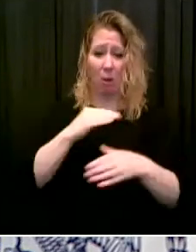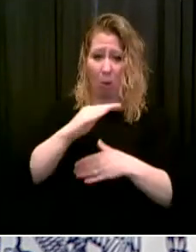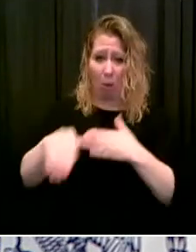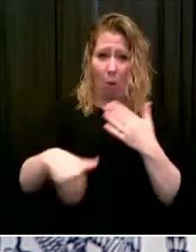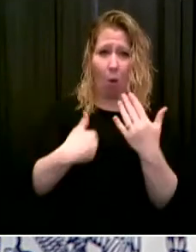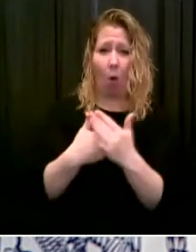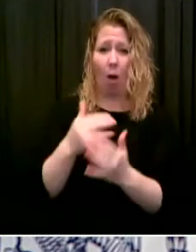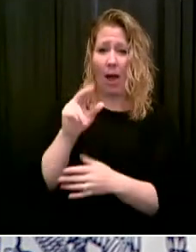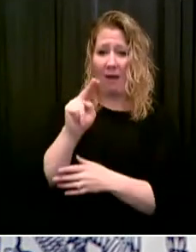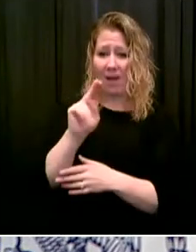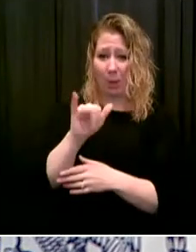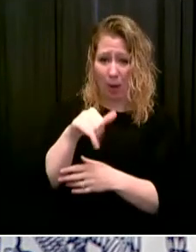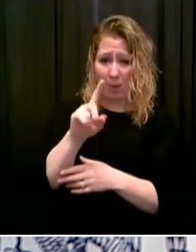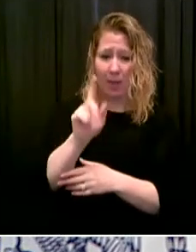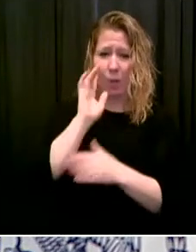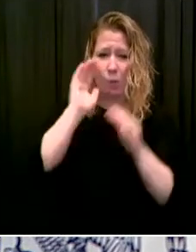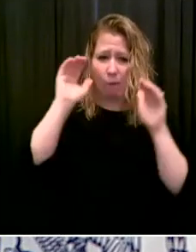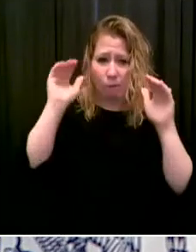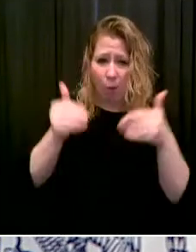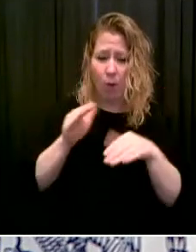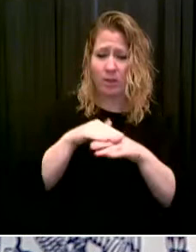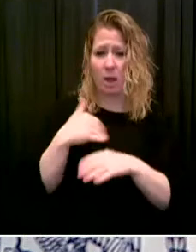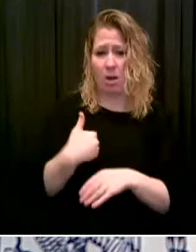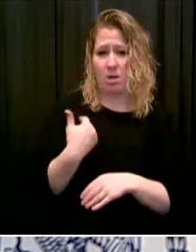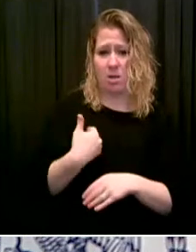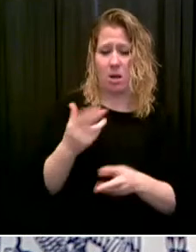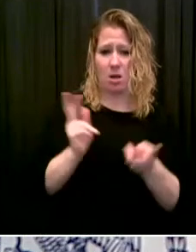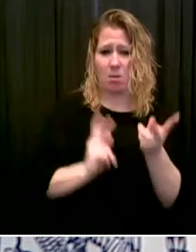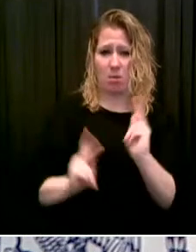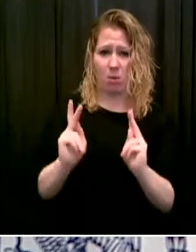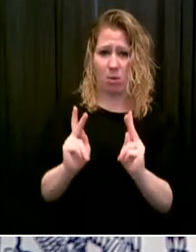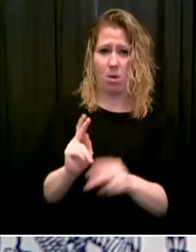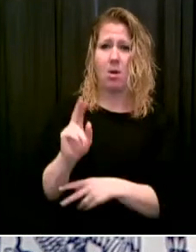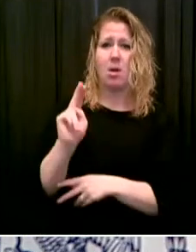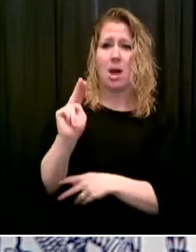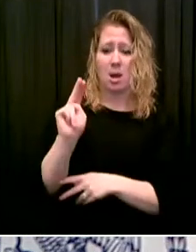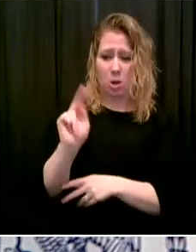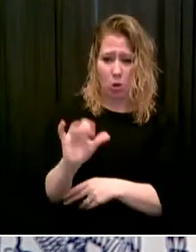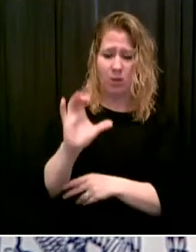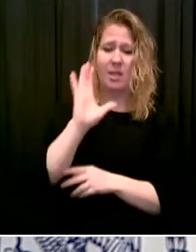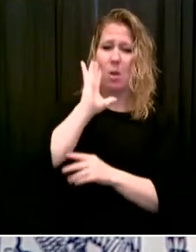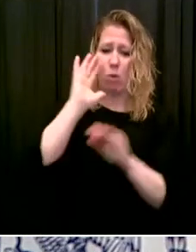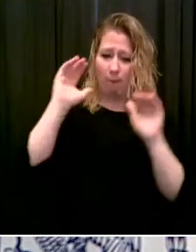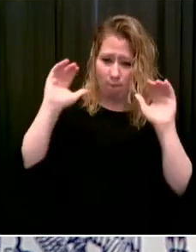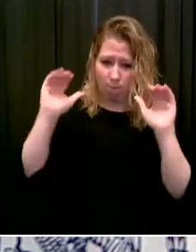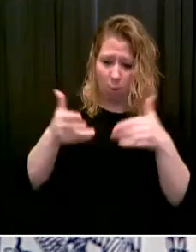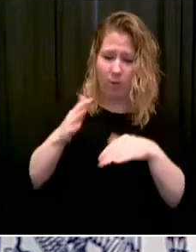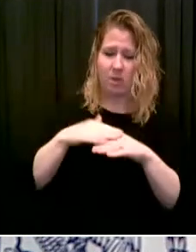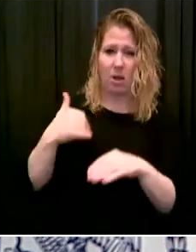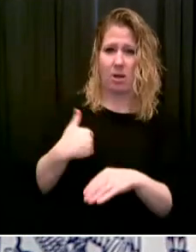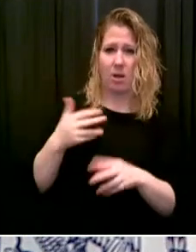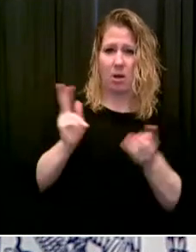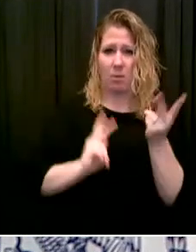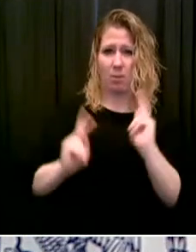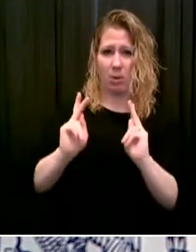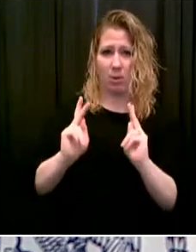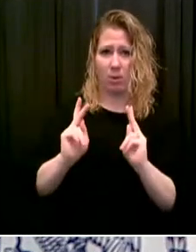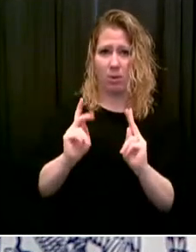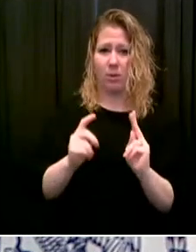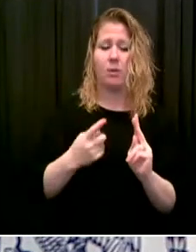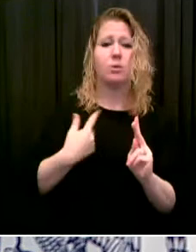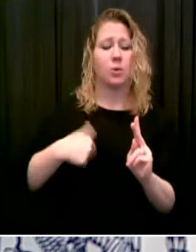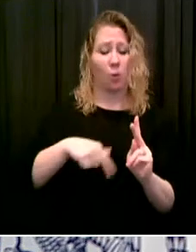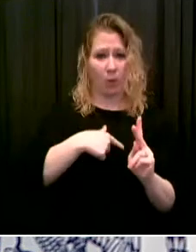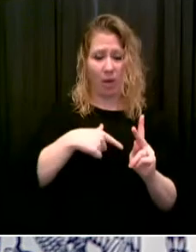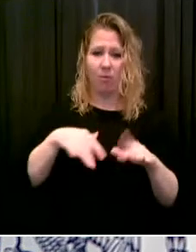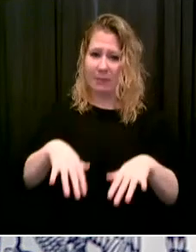to be on young people and these proactive, positive attempts to reach young people. The commissioner can speak more eloquently than I can, but